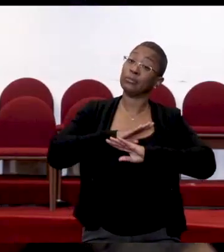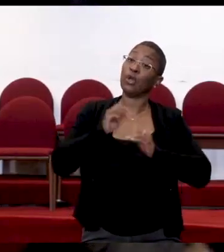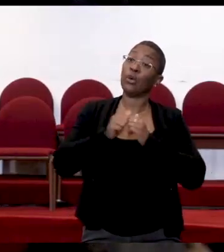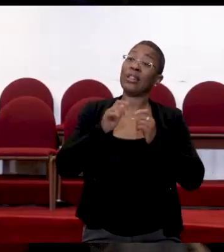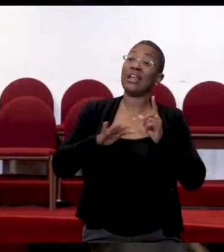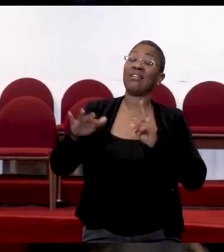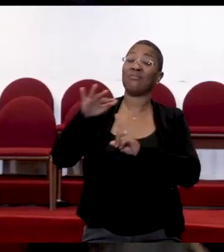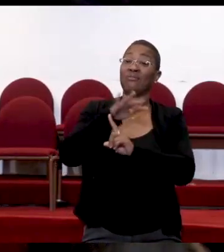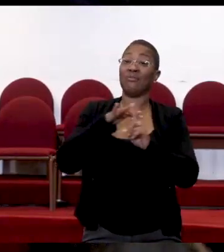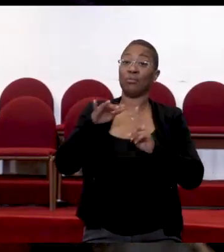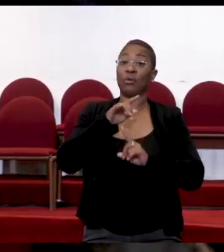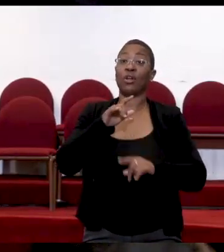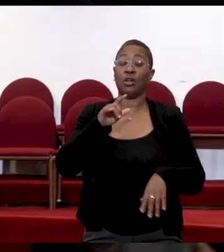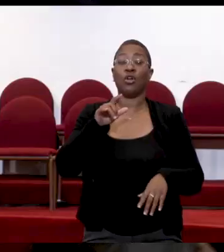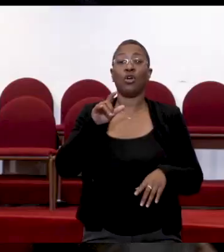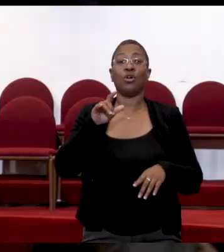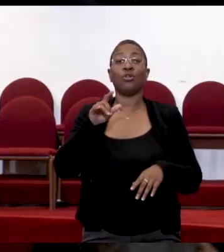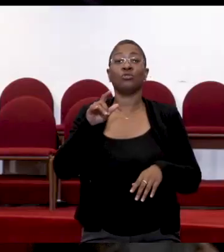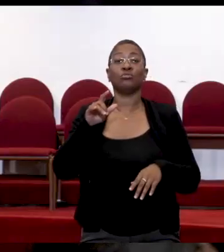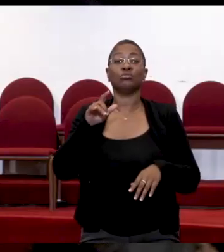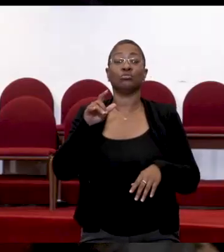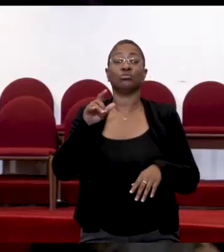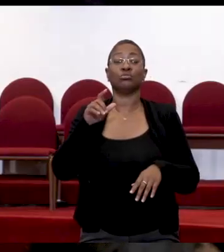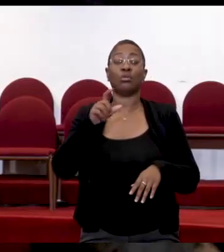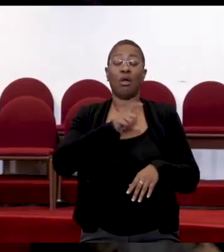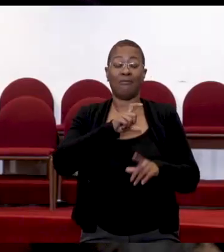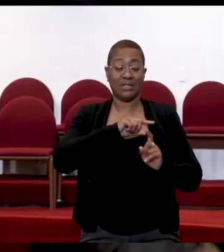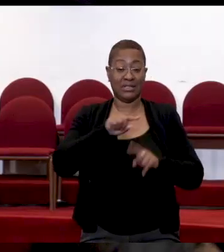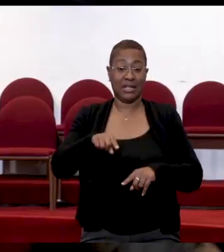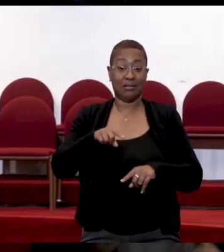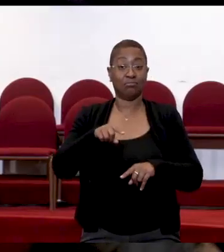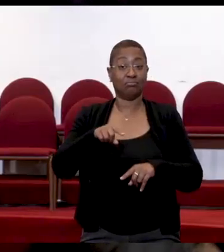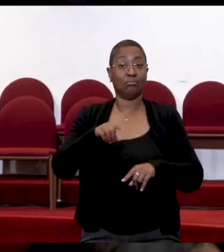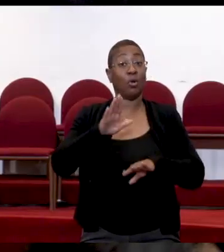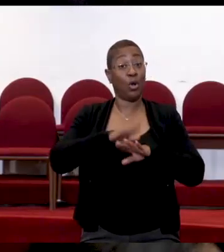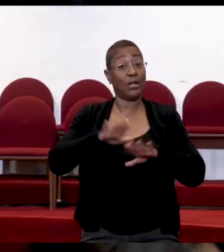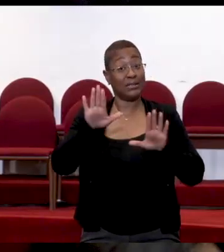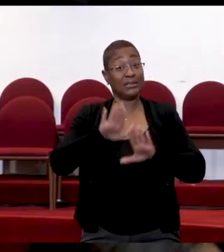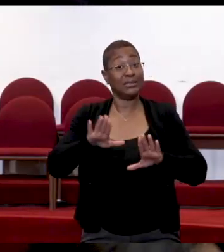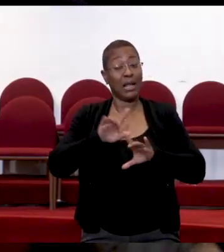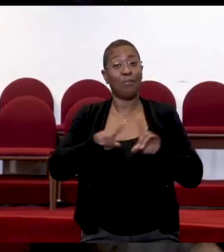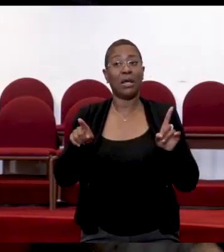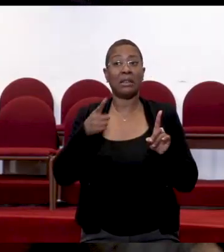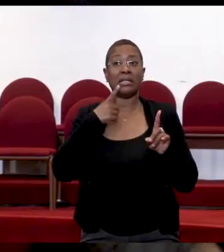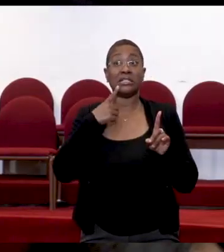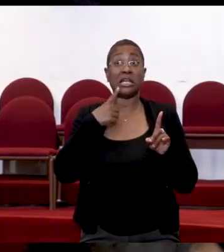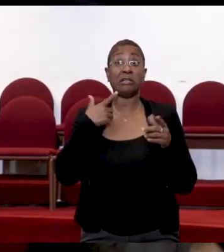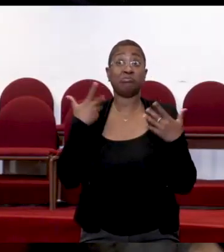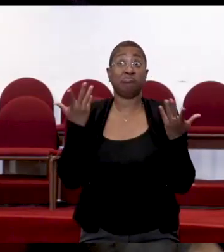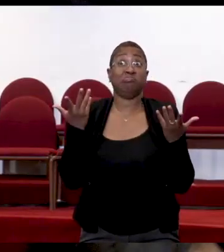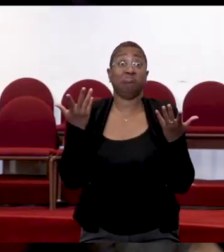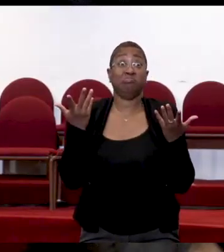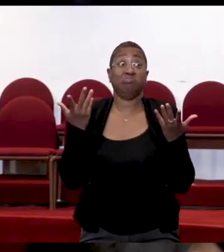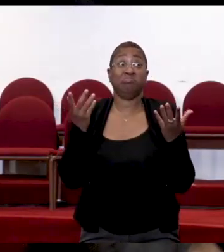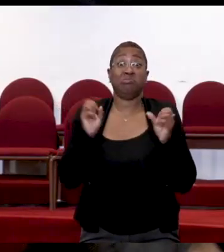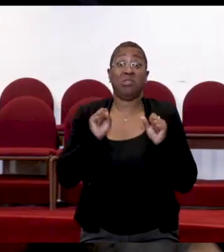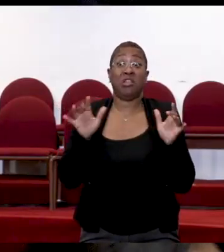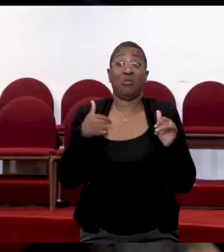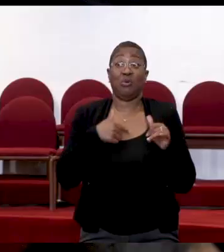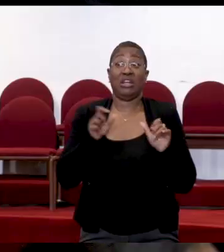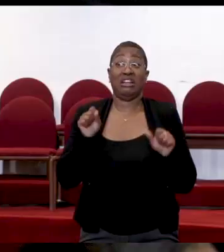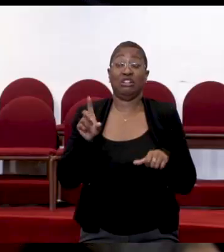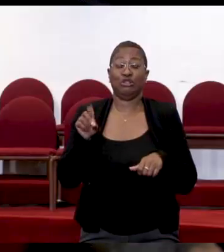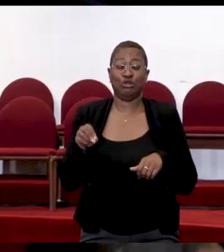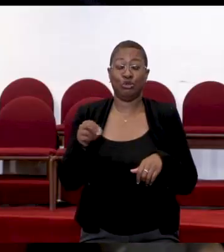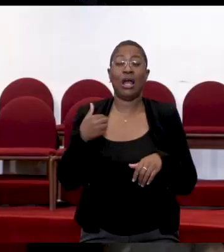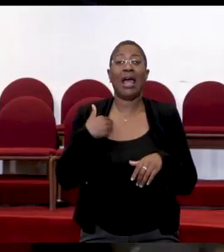Environmental Enforcement Office, they came out on a Sunday, but they said nothing I can do. Yeah. You know, and so I